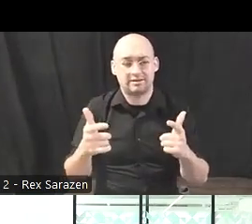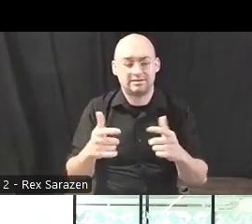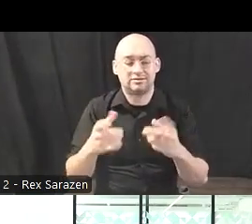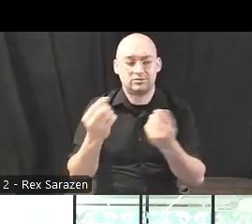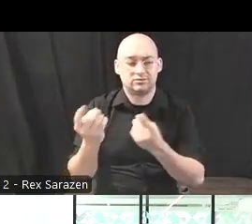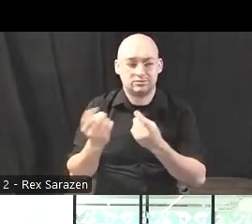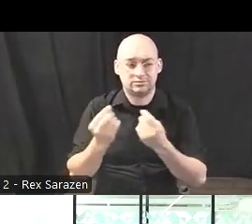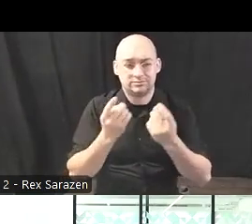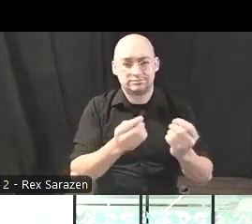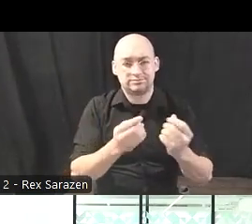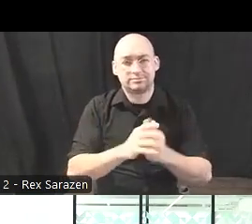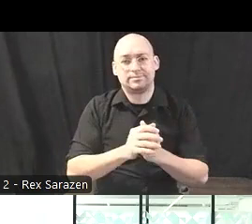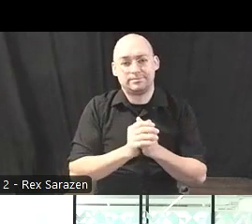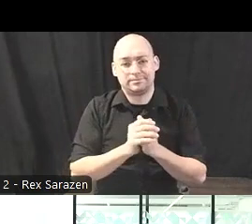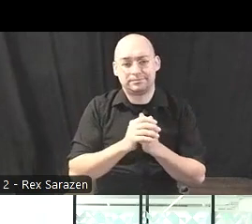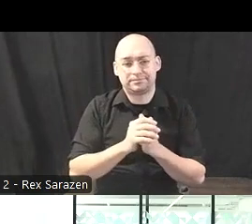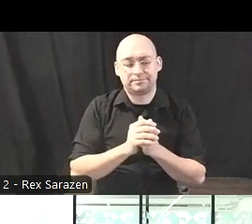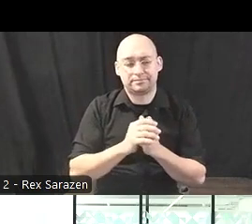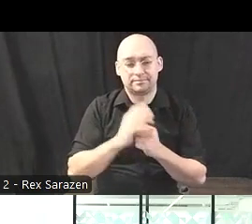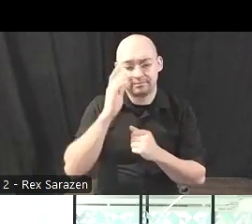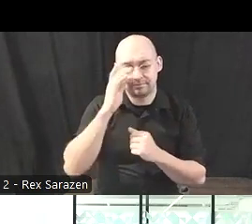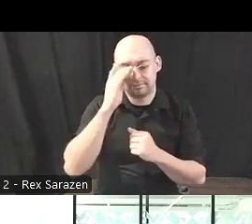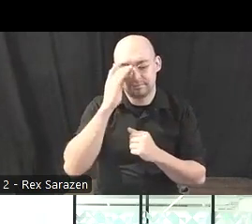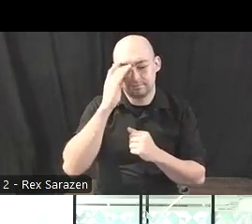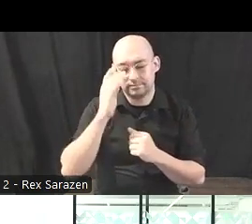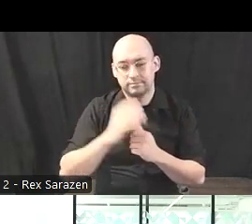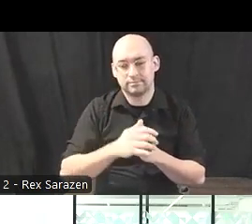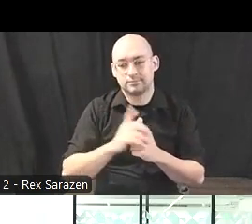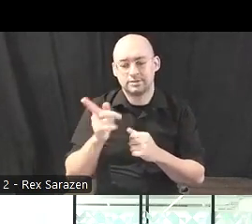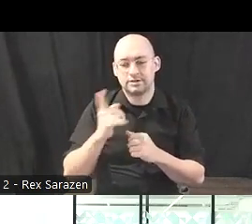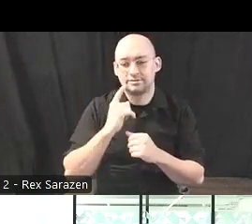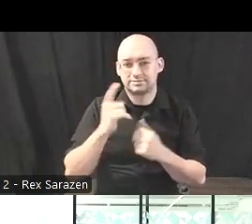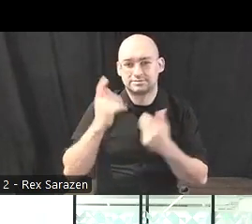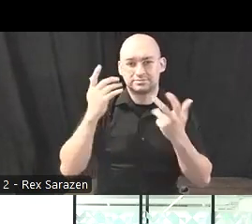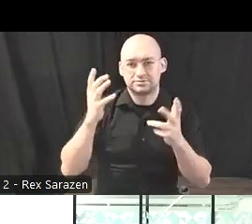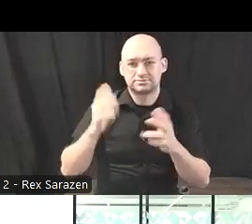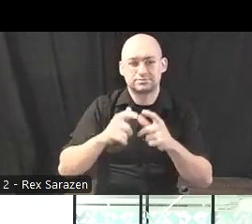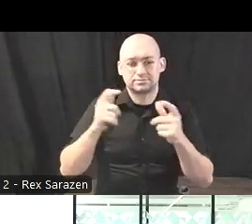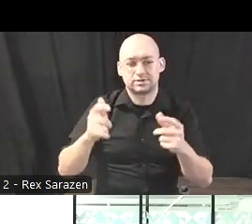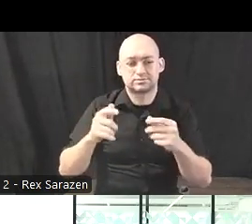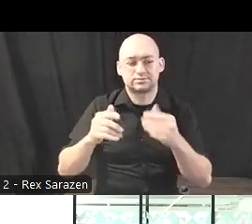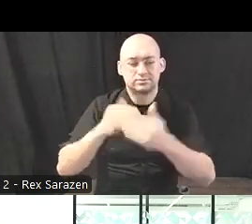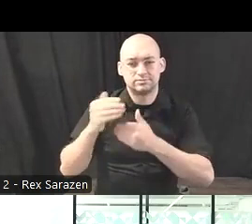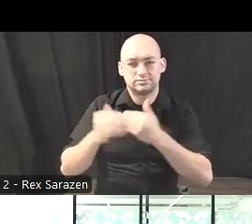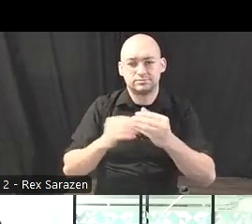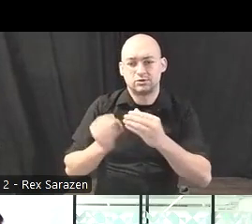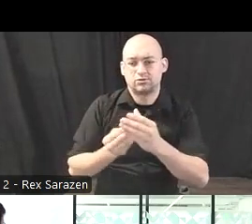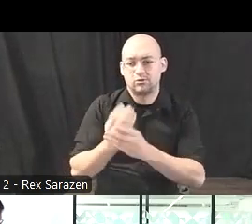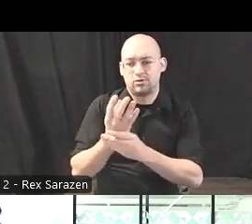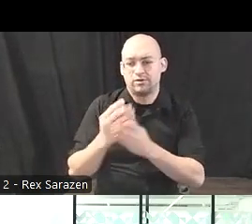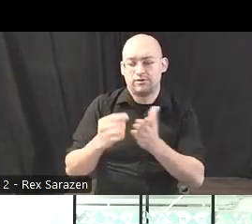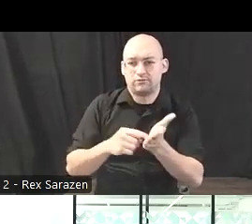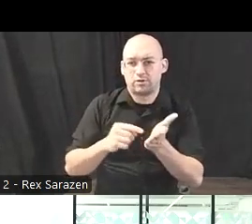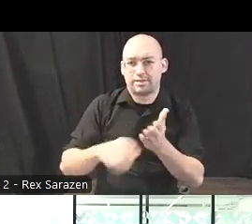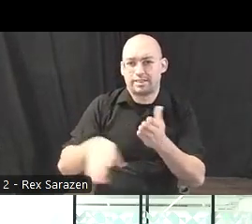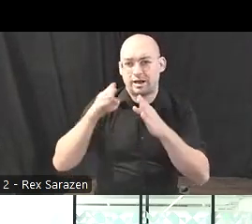That being said, as Kim mentioned, we've made some great progress in expanding affordable housing through the expansion of